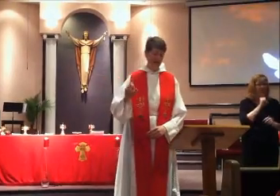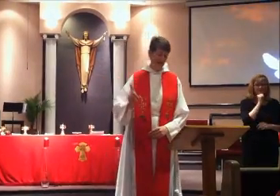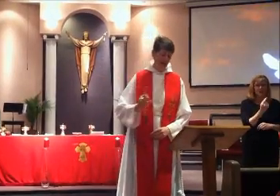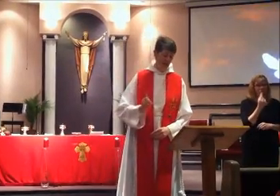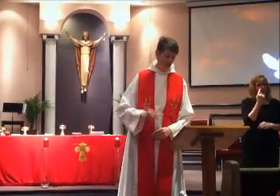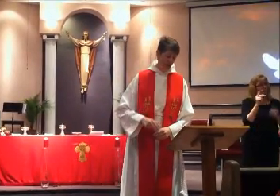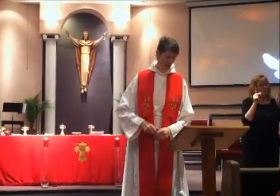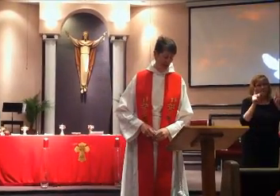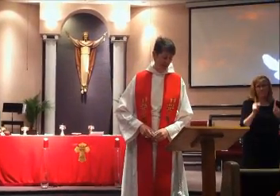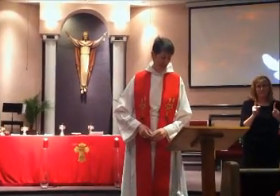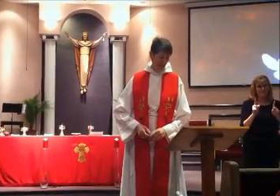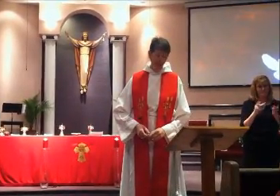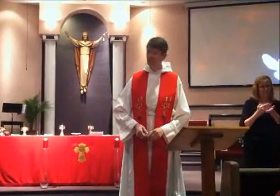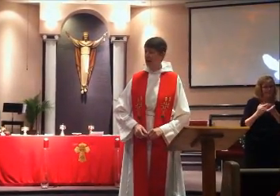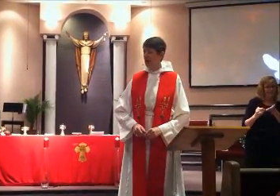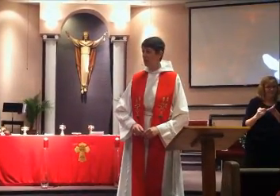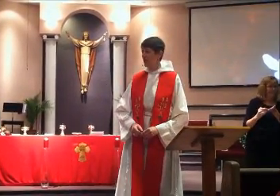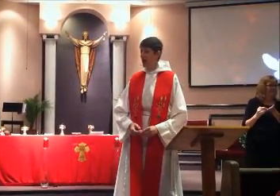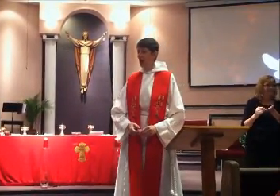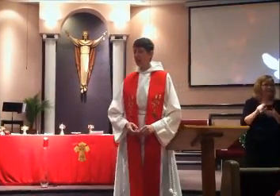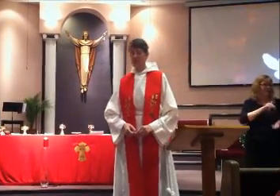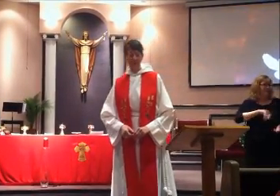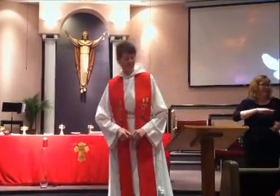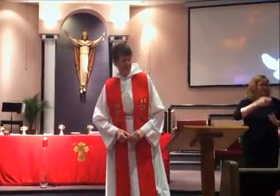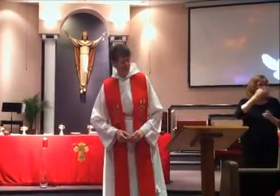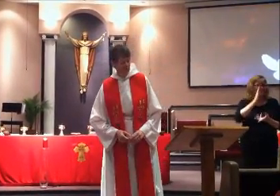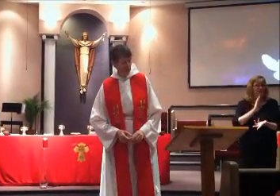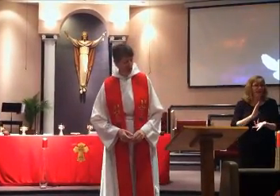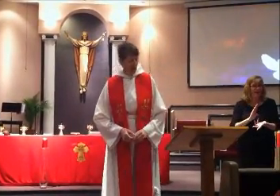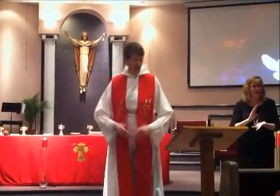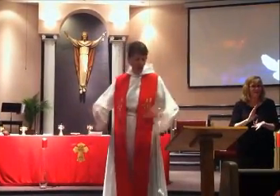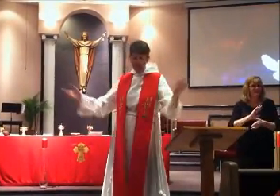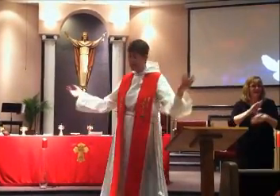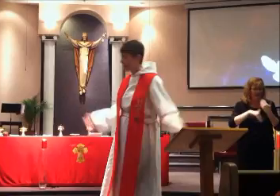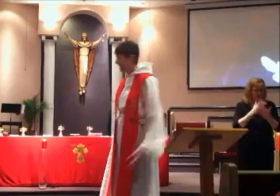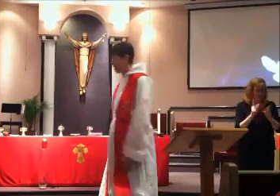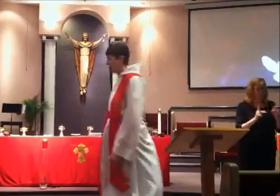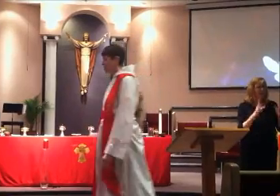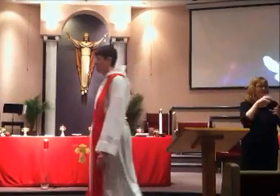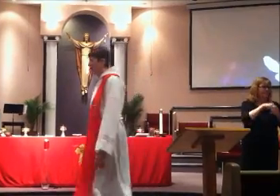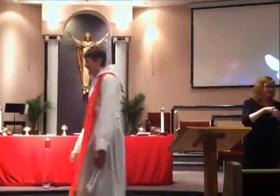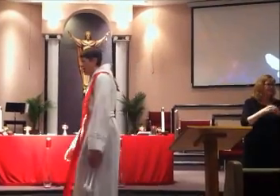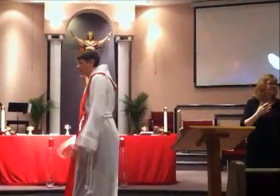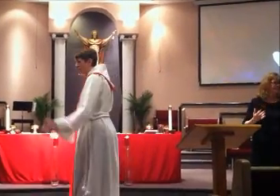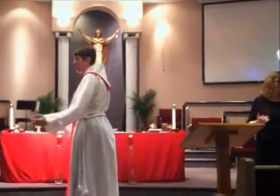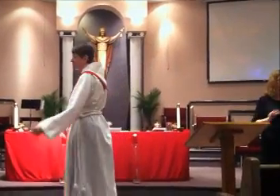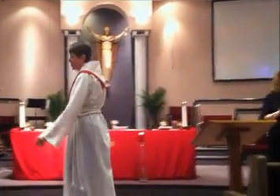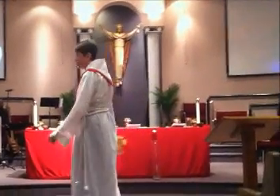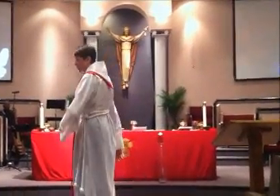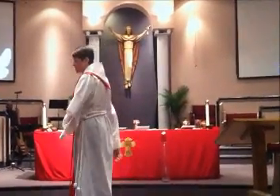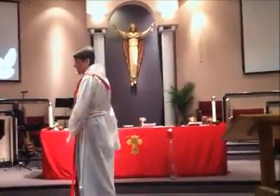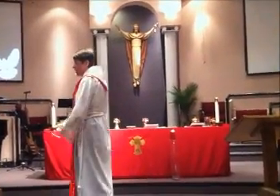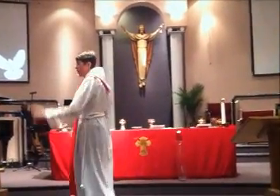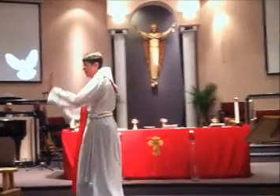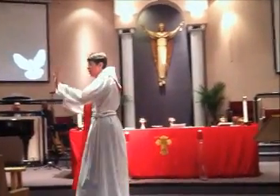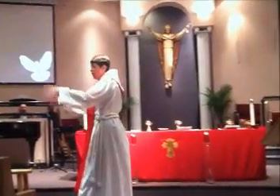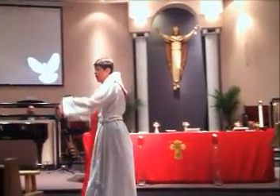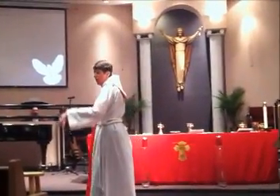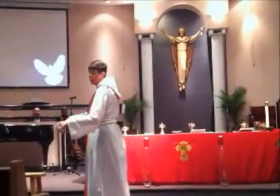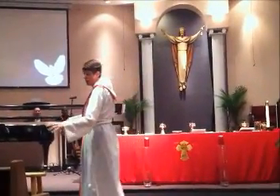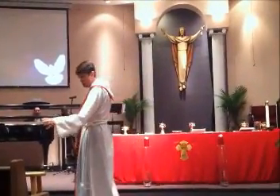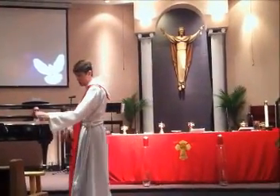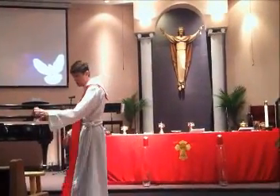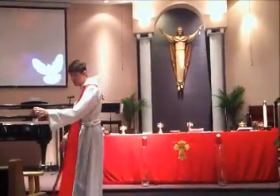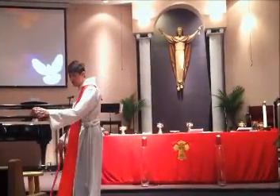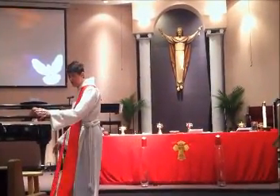No one is outside of the kingdom of God. How do we articulate our mission today? You know, some folks say, oh, well, you know,